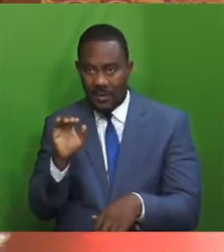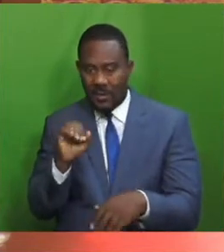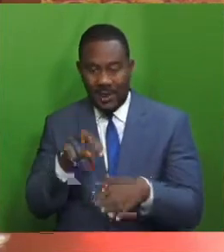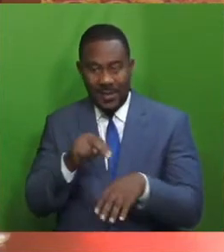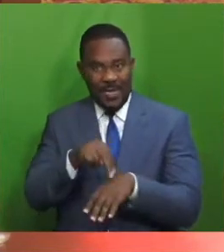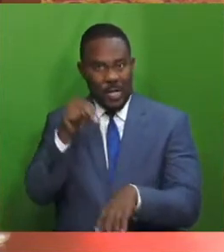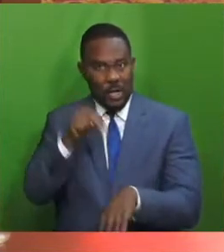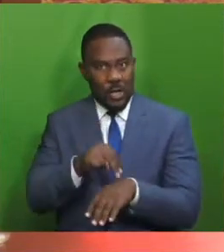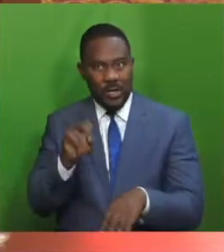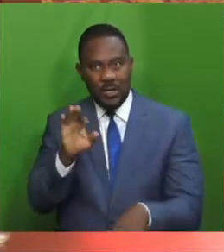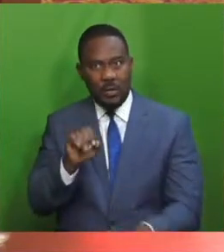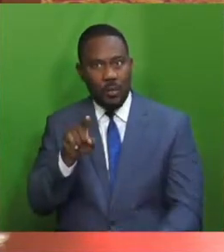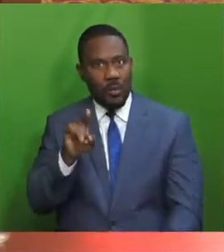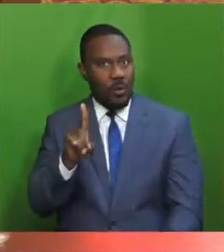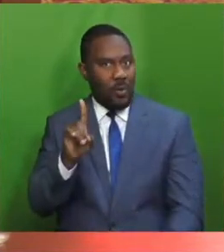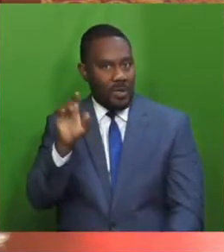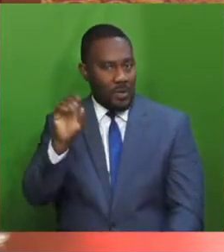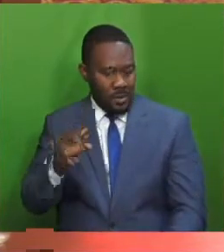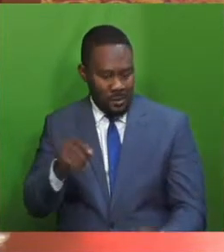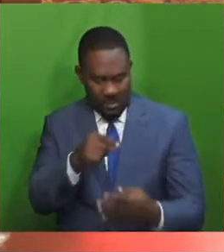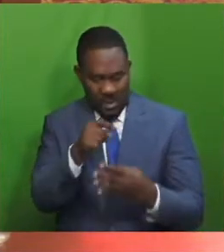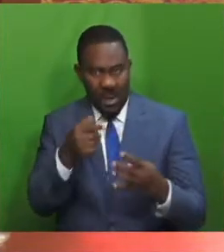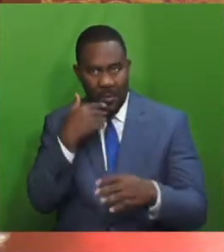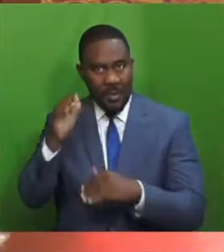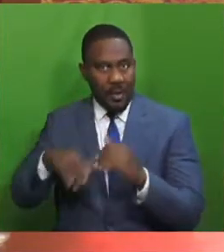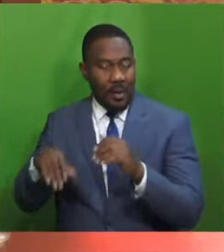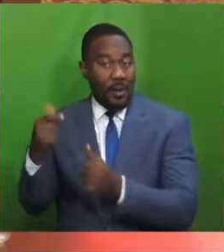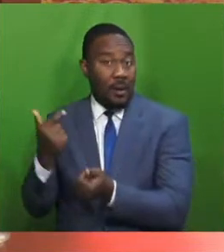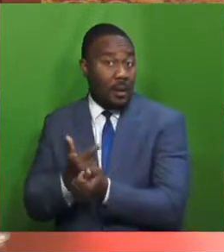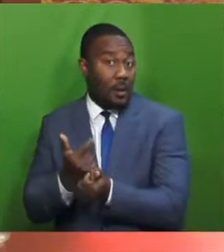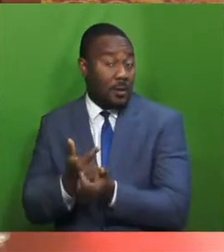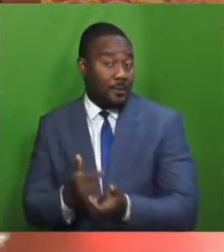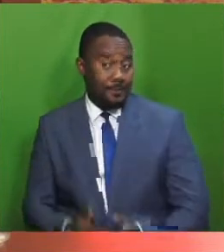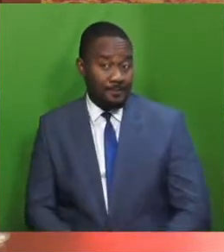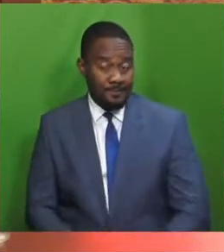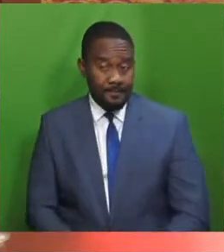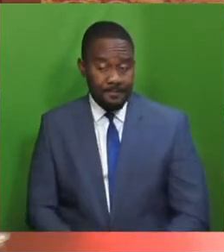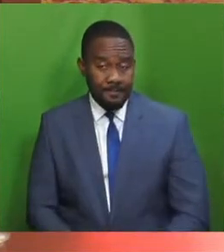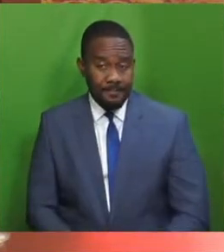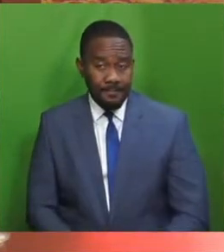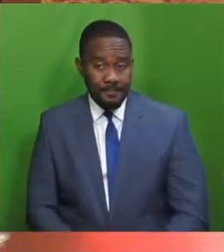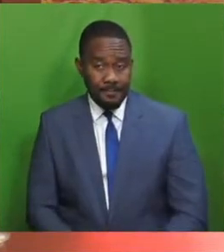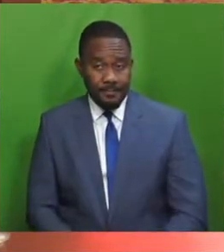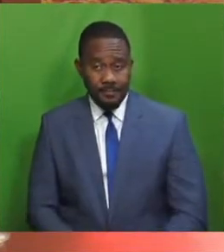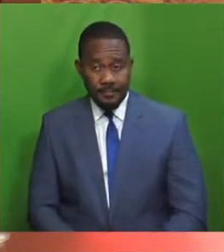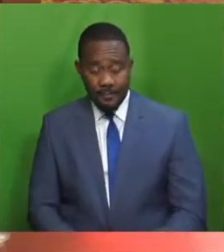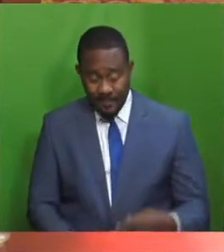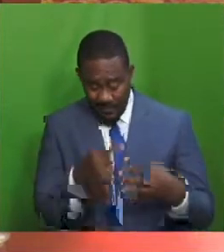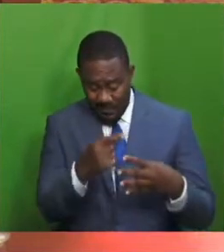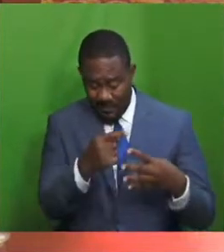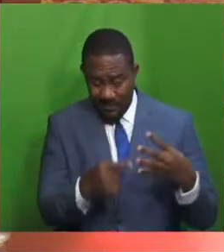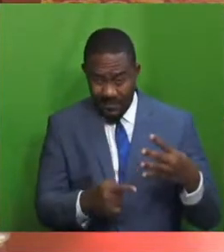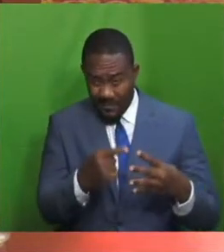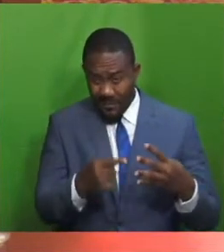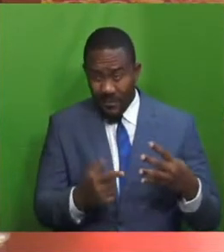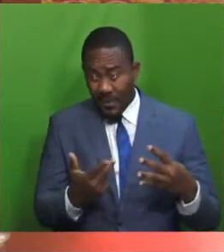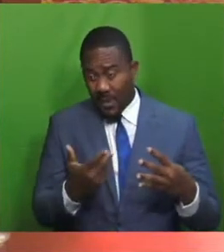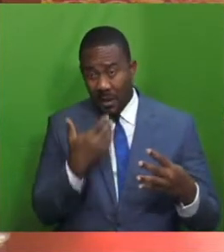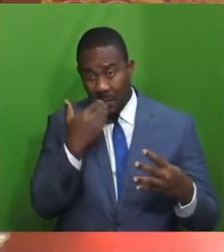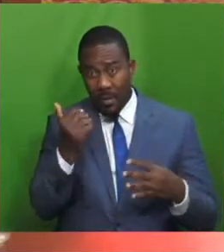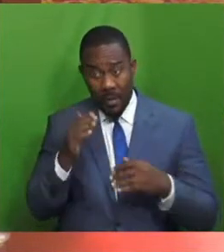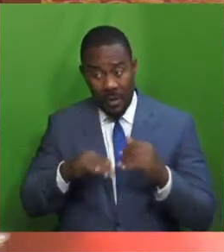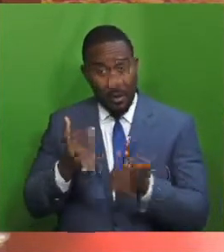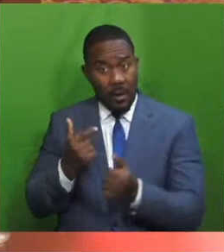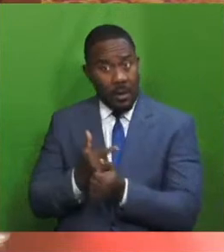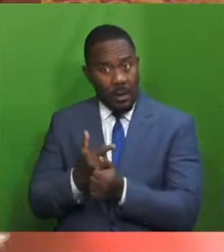Speaker, is instructive to state that none of the countries that did better than Ghana did what Ghana did to